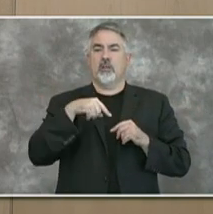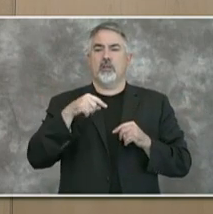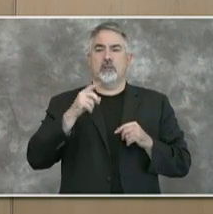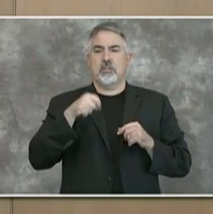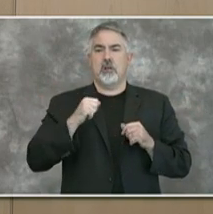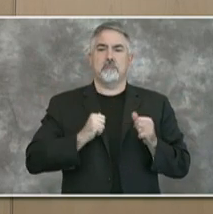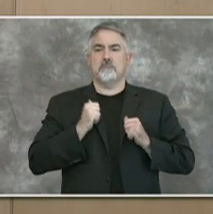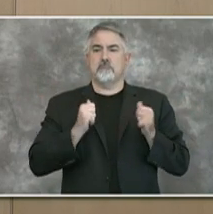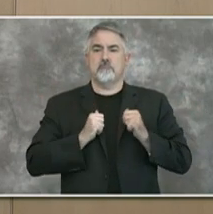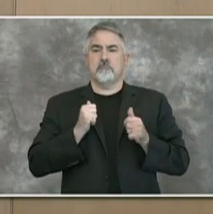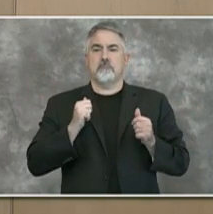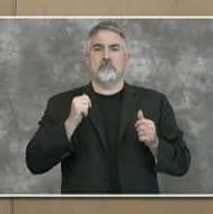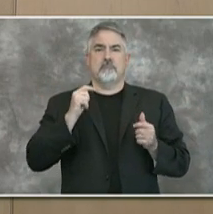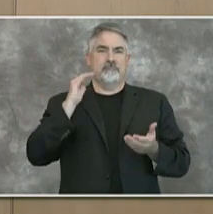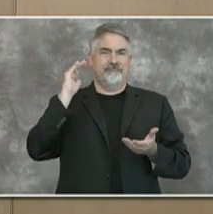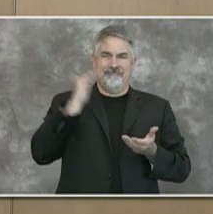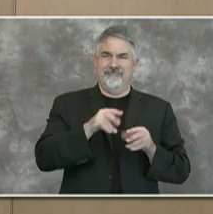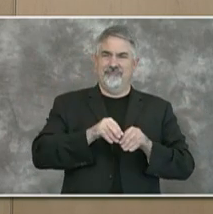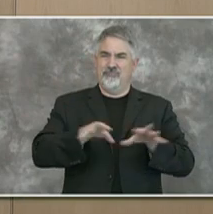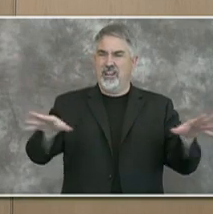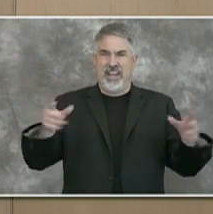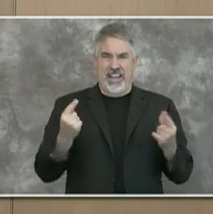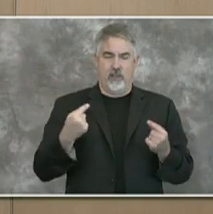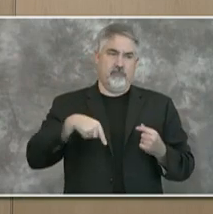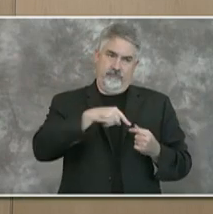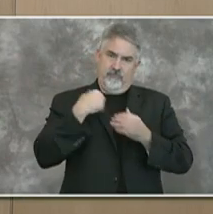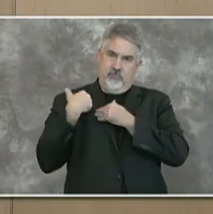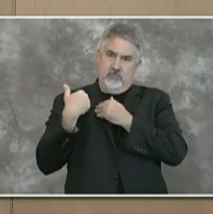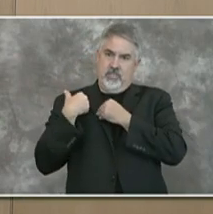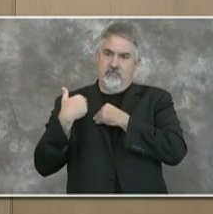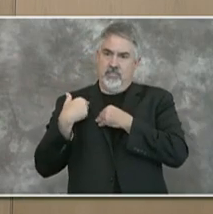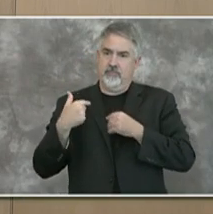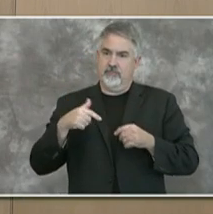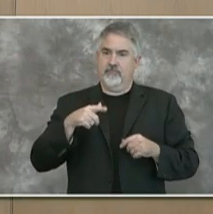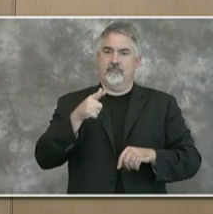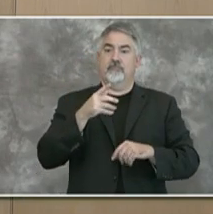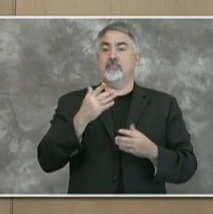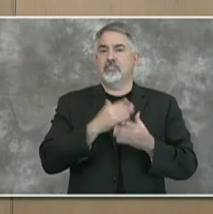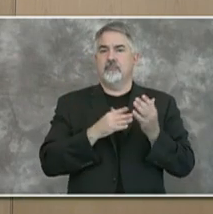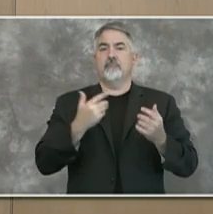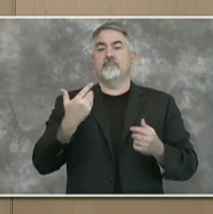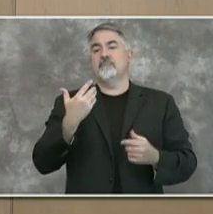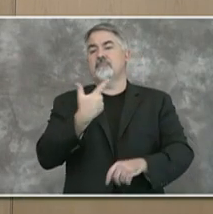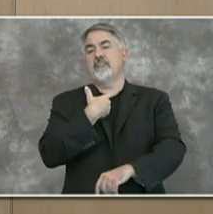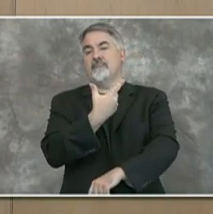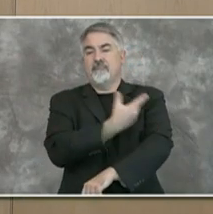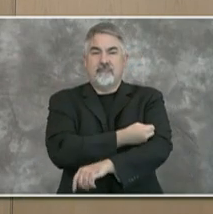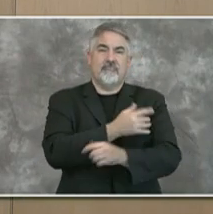the spread. This is until vaccines and antiviral medications are available.